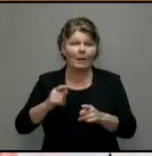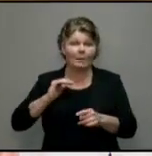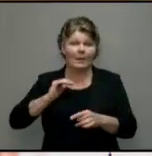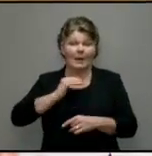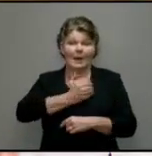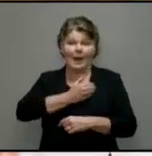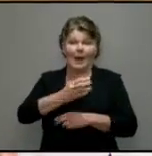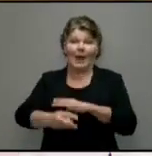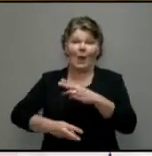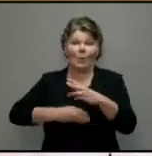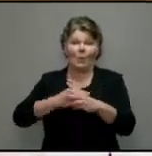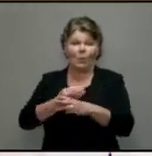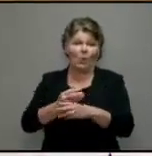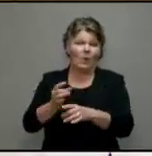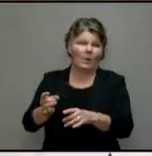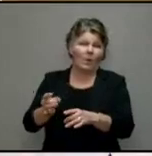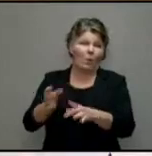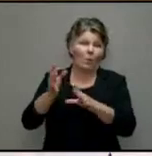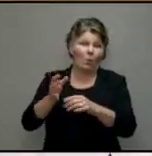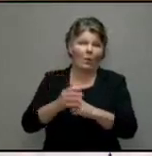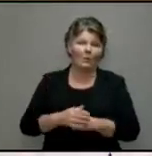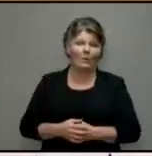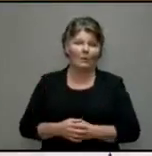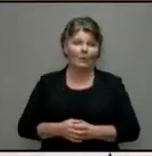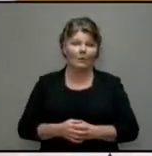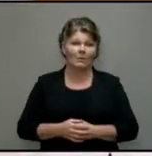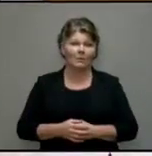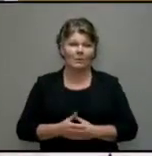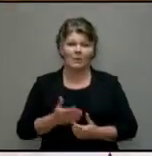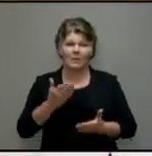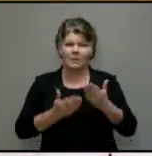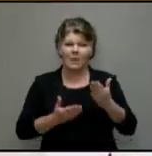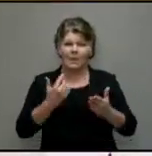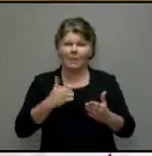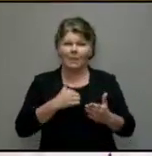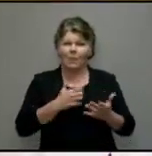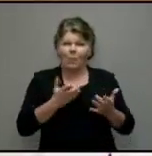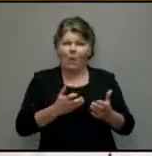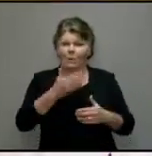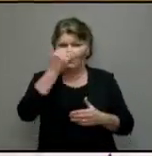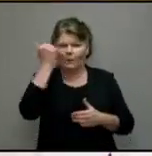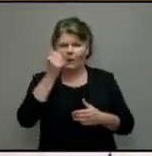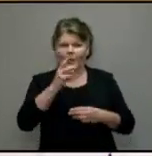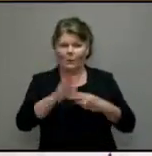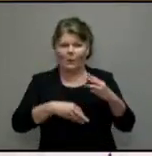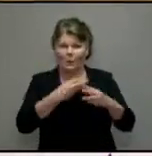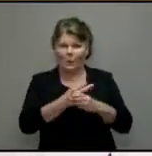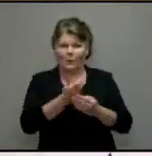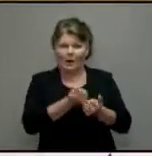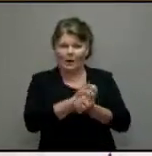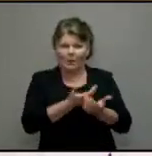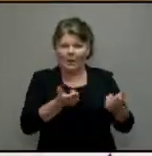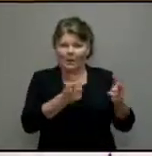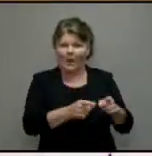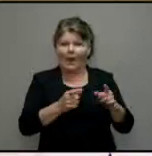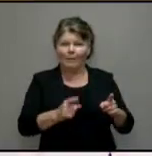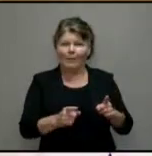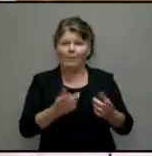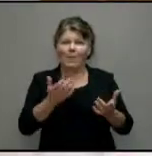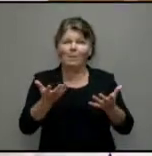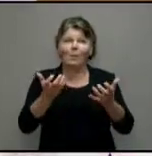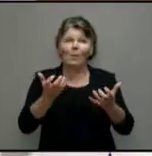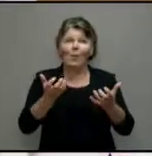world. Maybe we just want to forget the real world. Maybe we'd rather want everything in this world to be like that